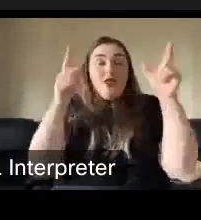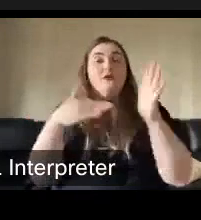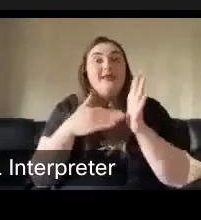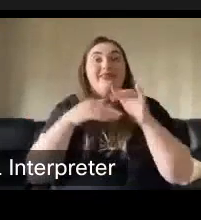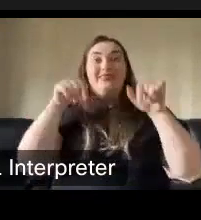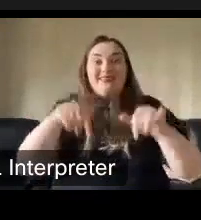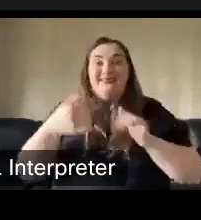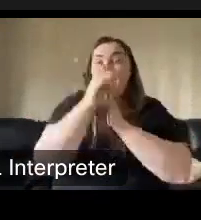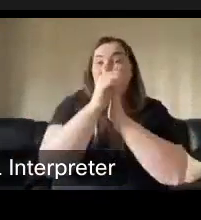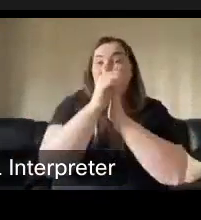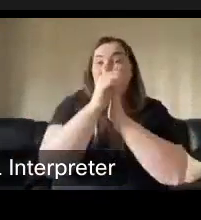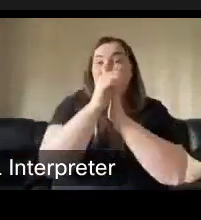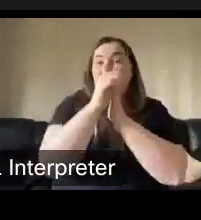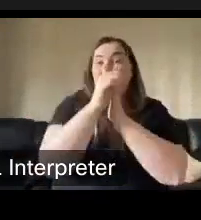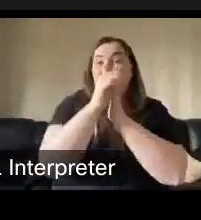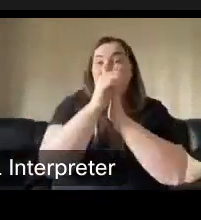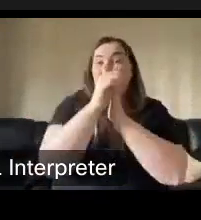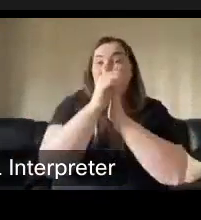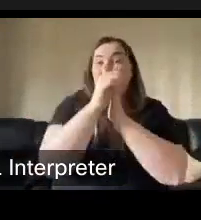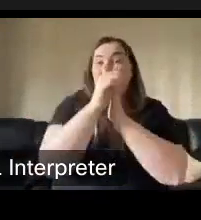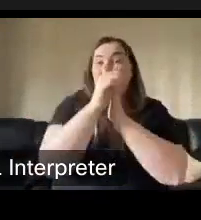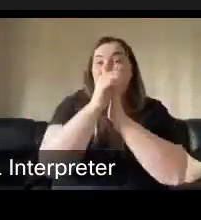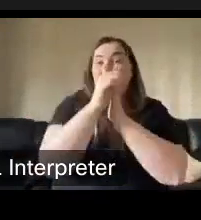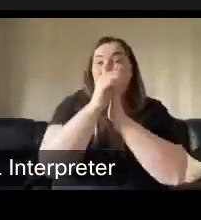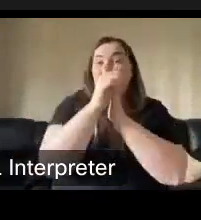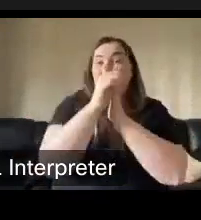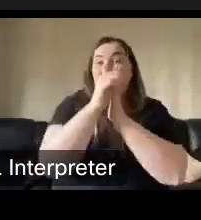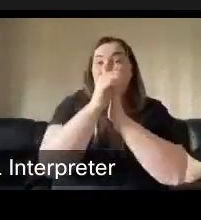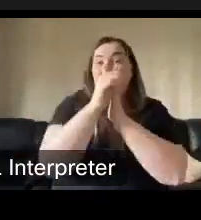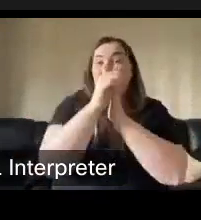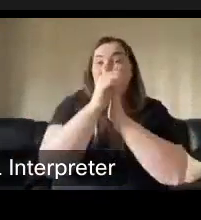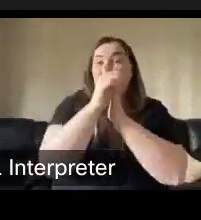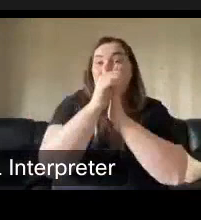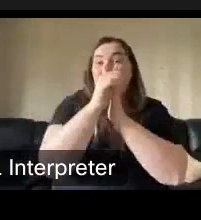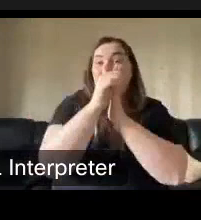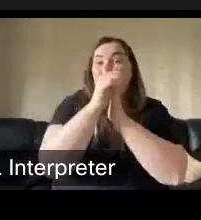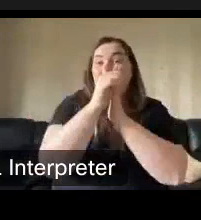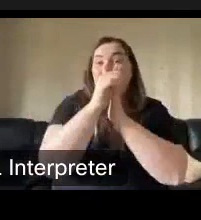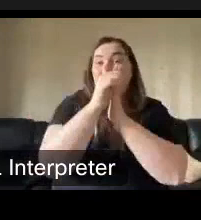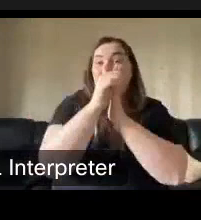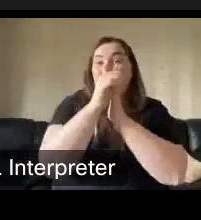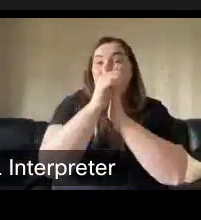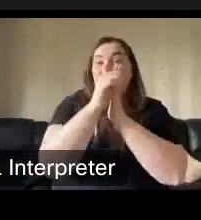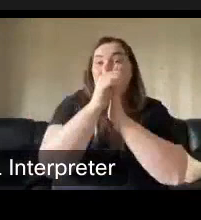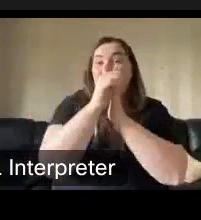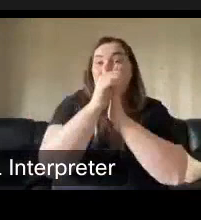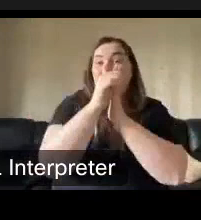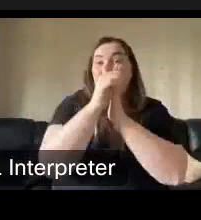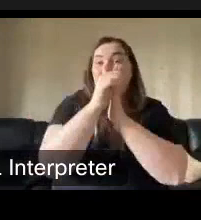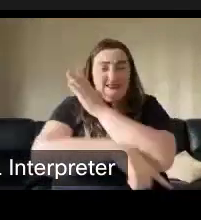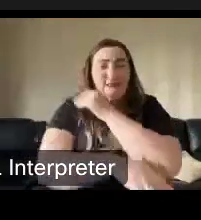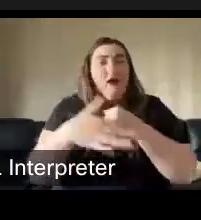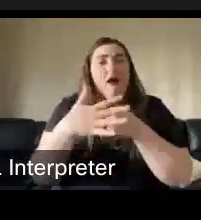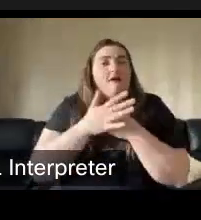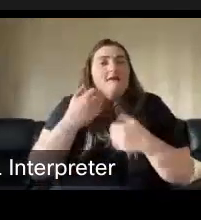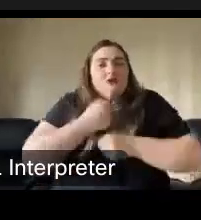is a list of emotional consequences, but in no way does this capture the depth of distress